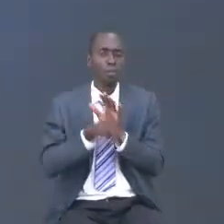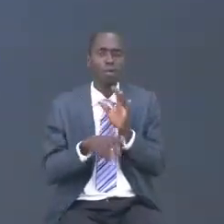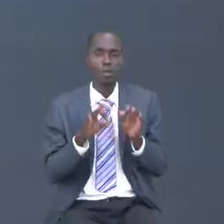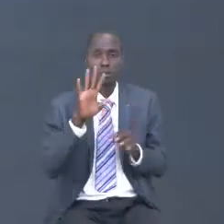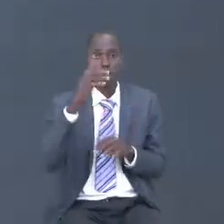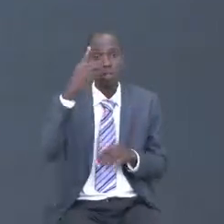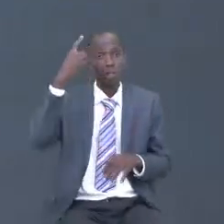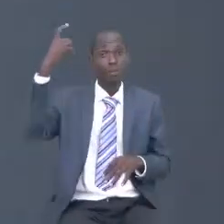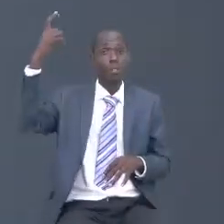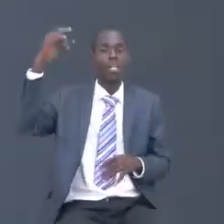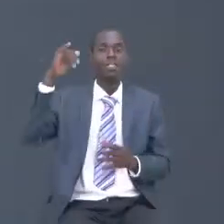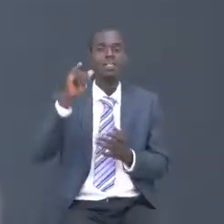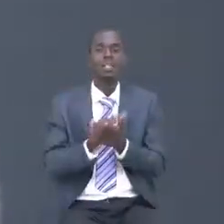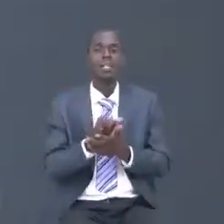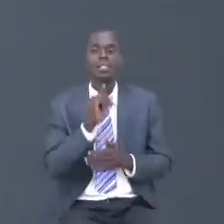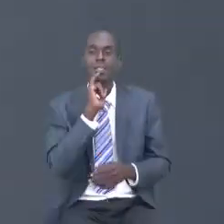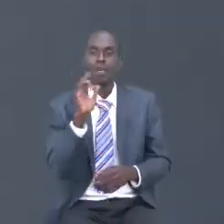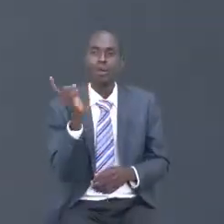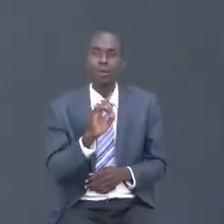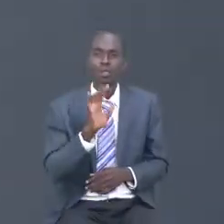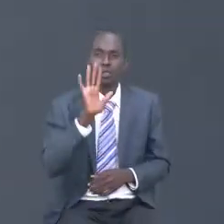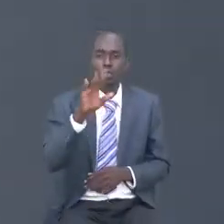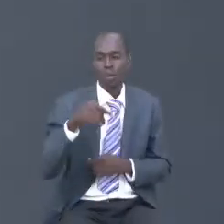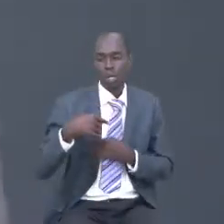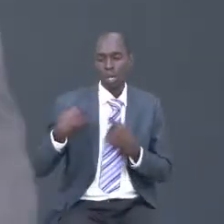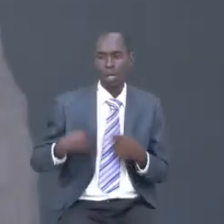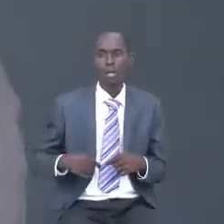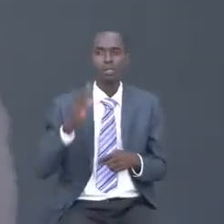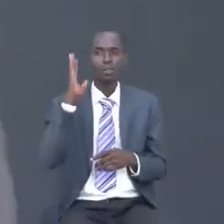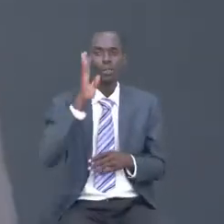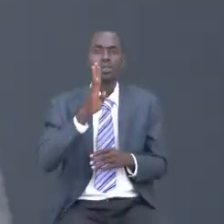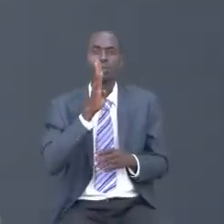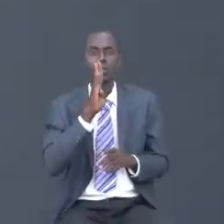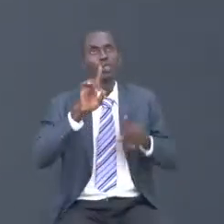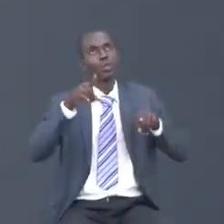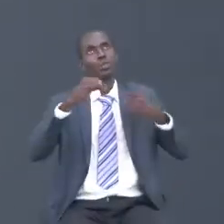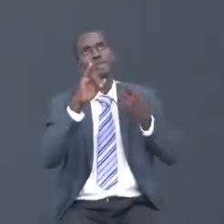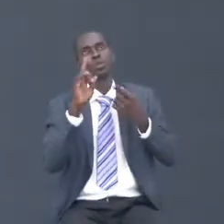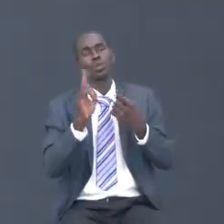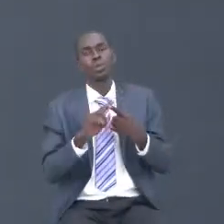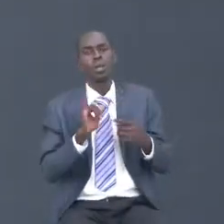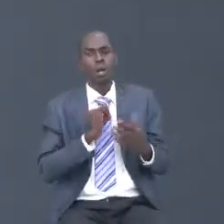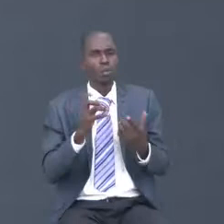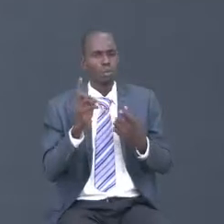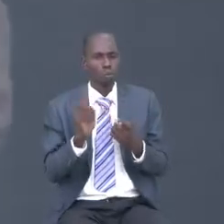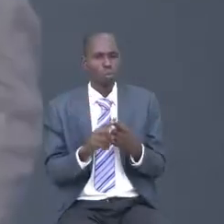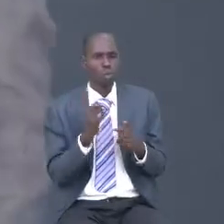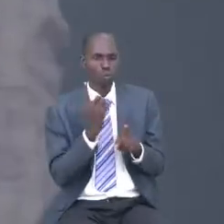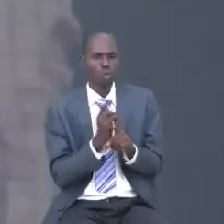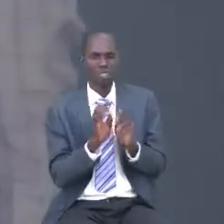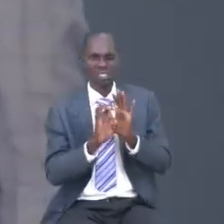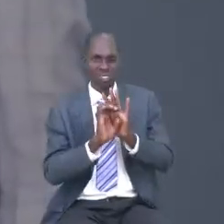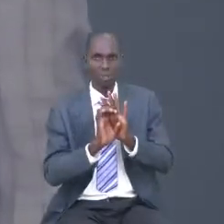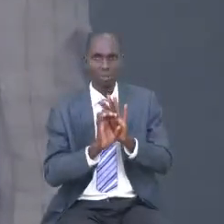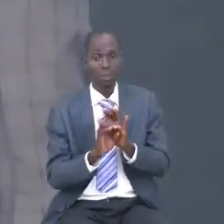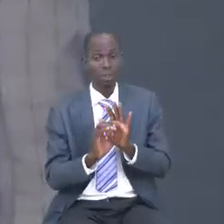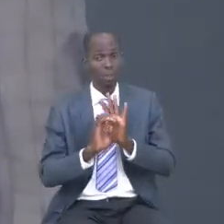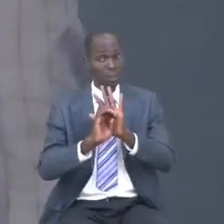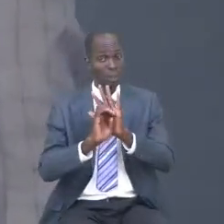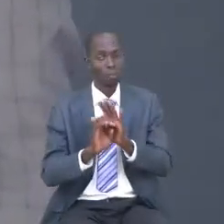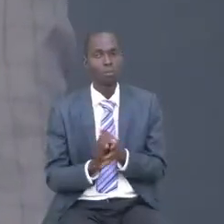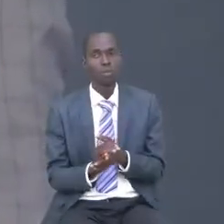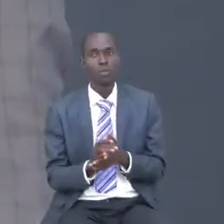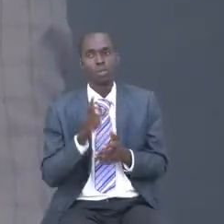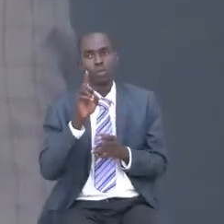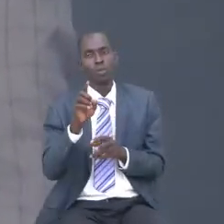is where your heart will be going to. I want you to picture it this way. Let's say you peak,